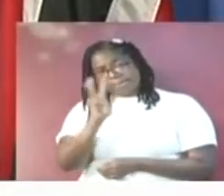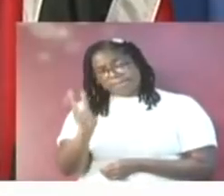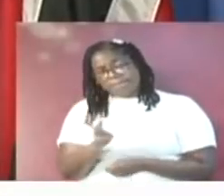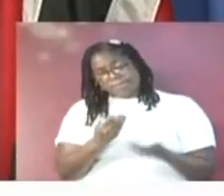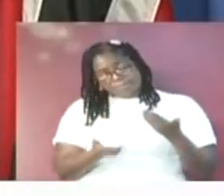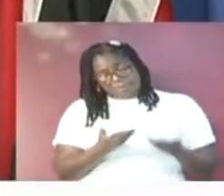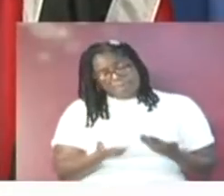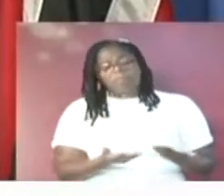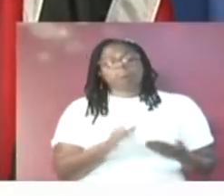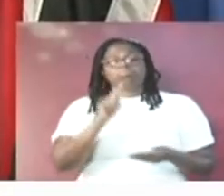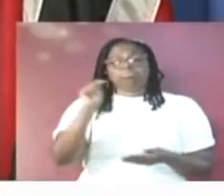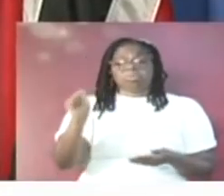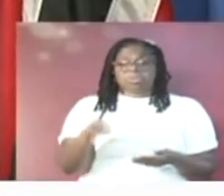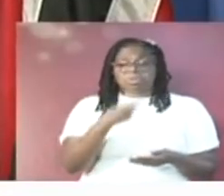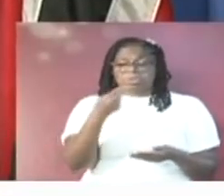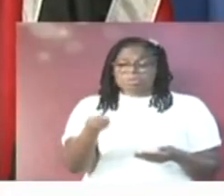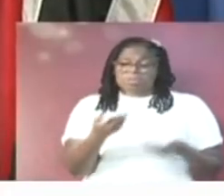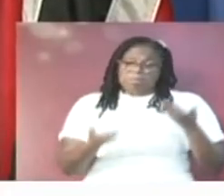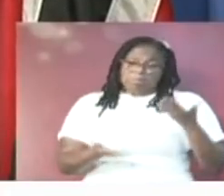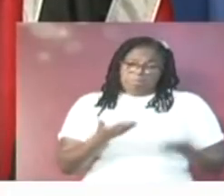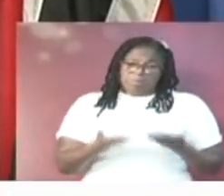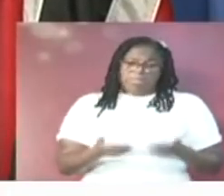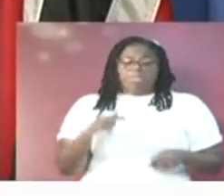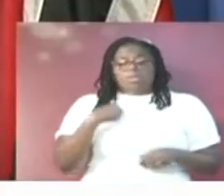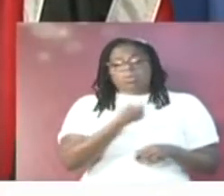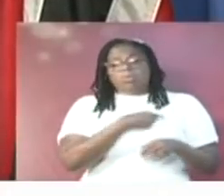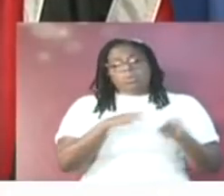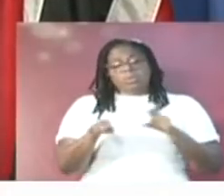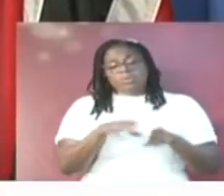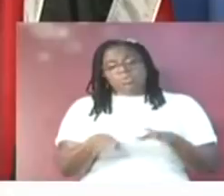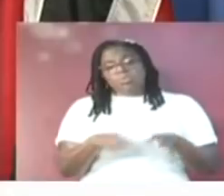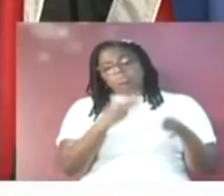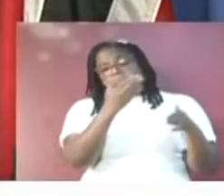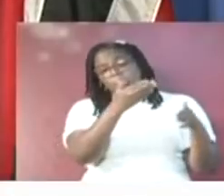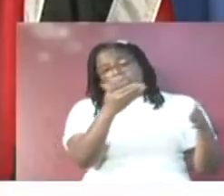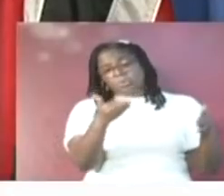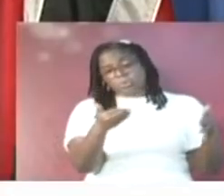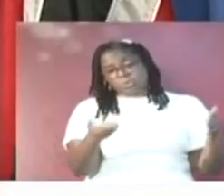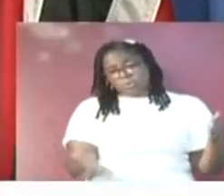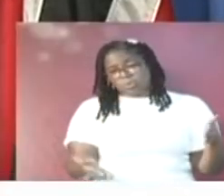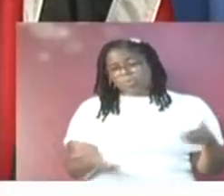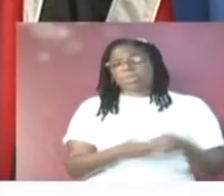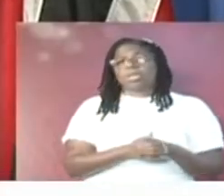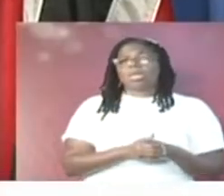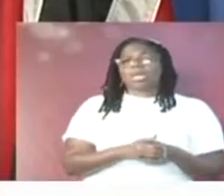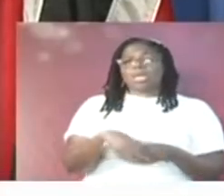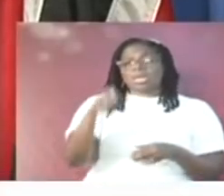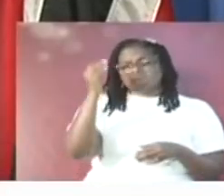Thursday, we will do X, Y, Z, and you know exactly what that will do.